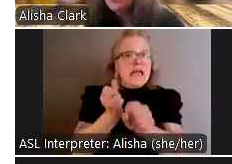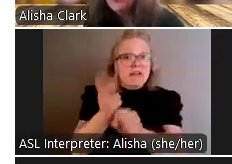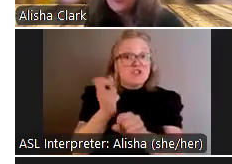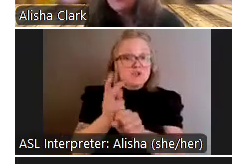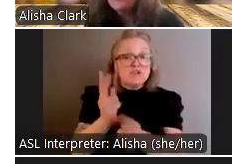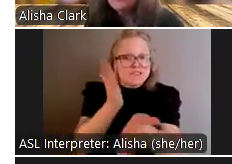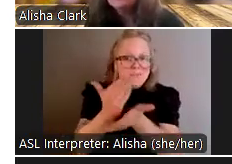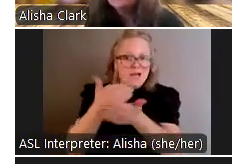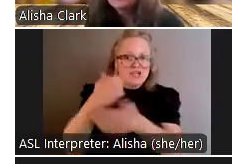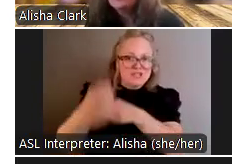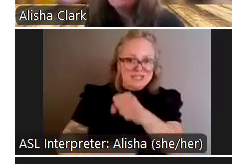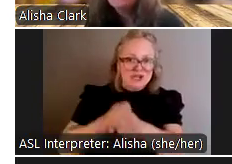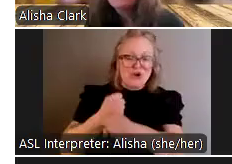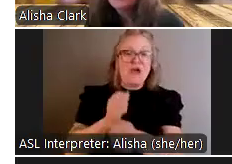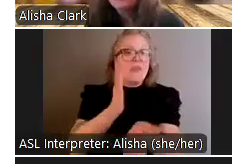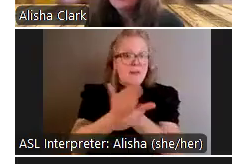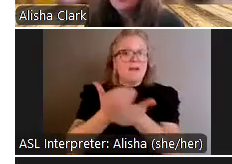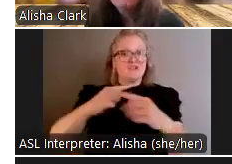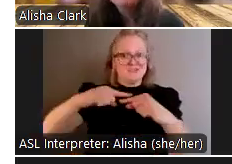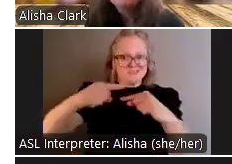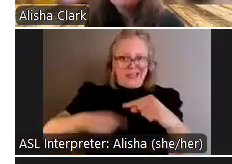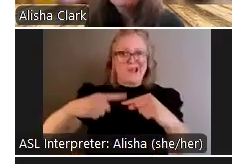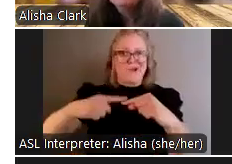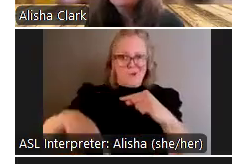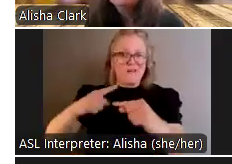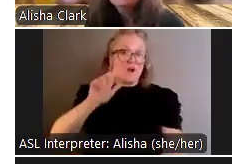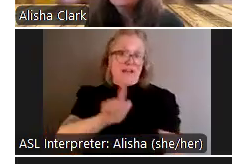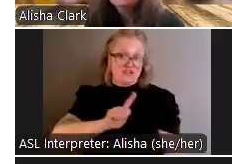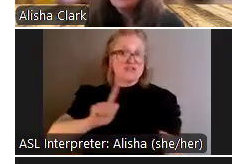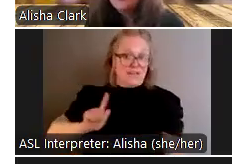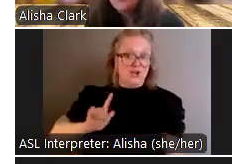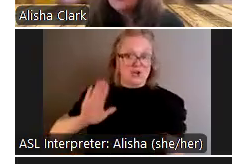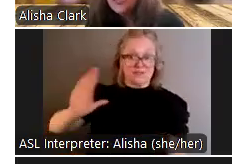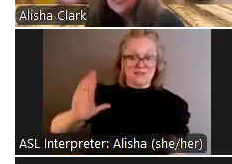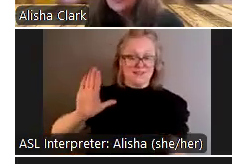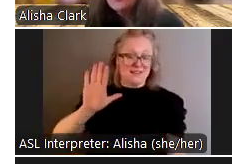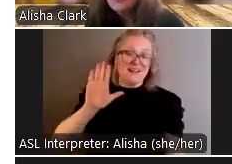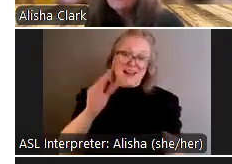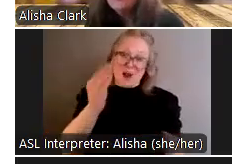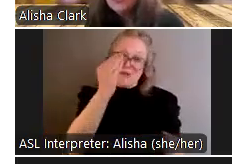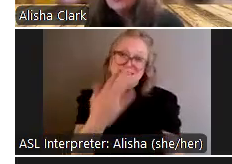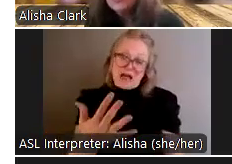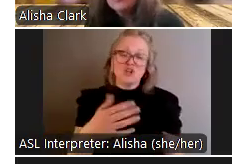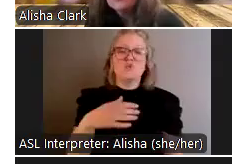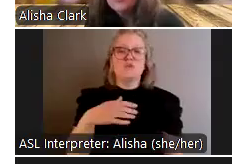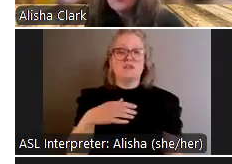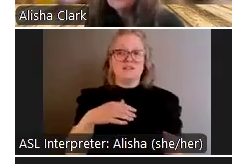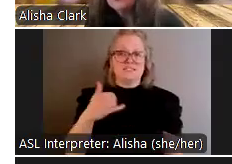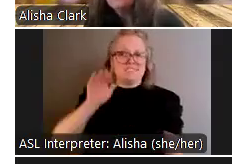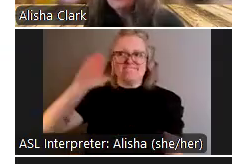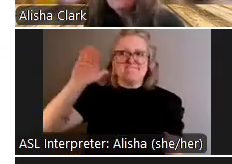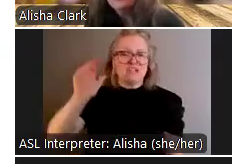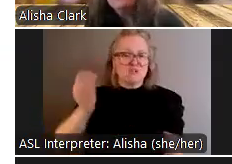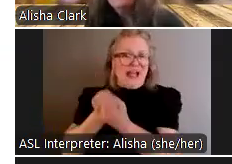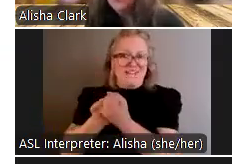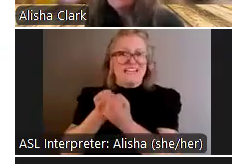budget cycle that the legislators go through. And I would tell you to go and advocate to all of your legislators that we need